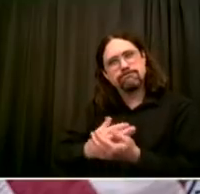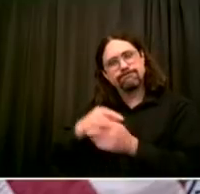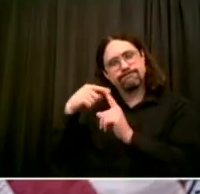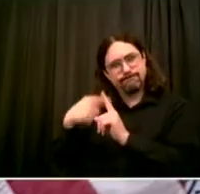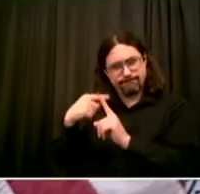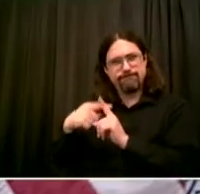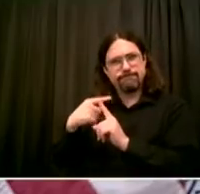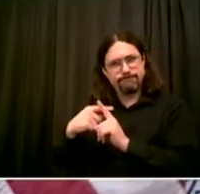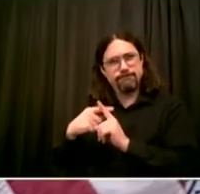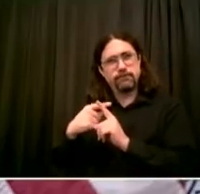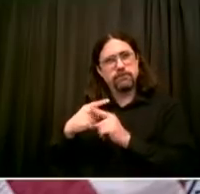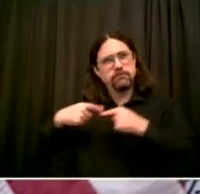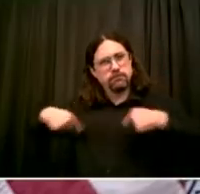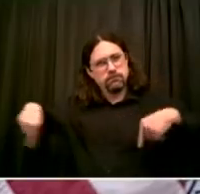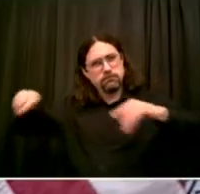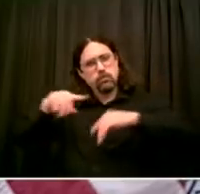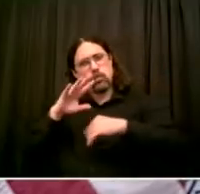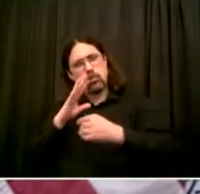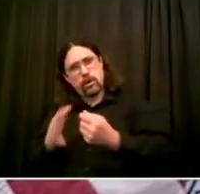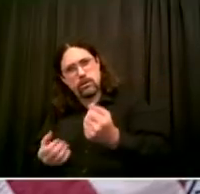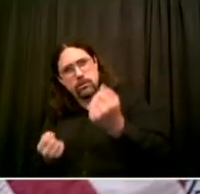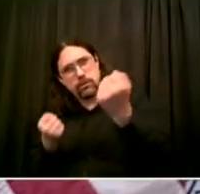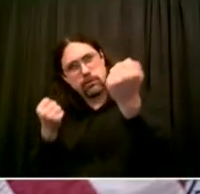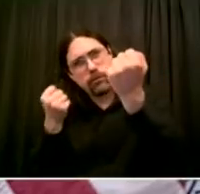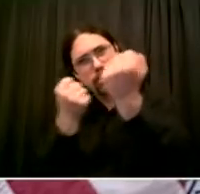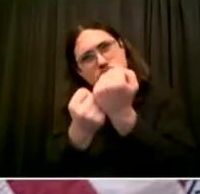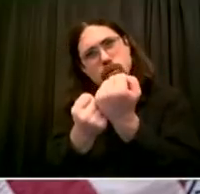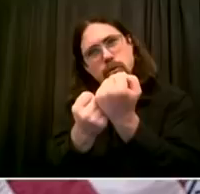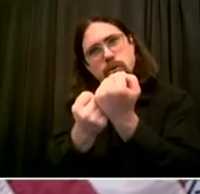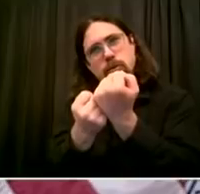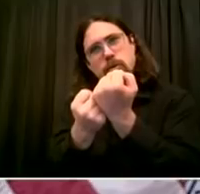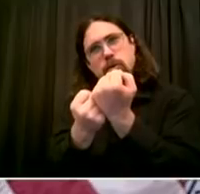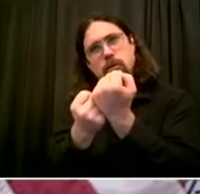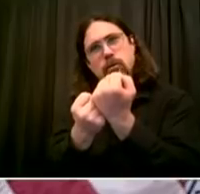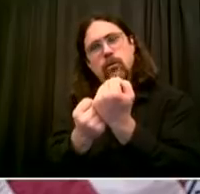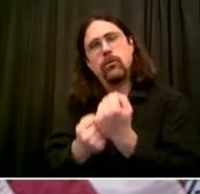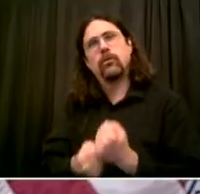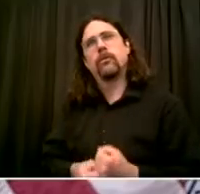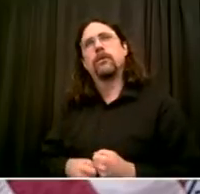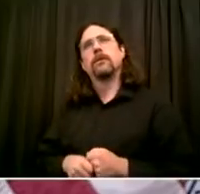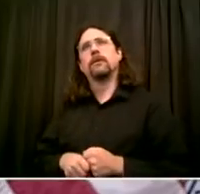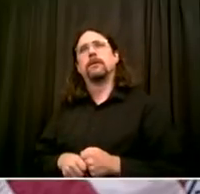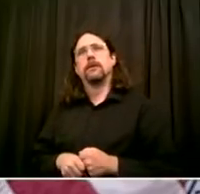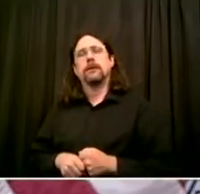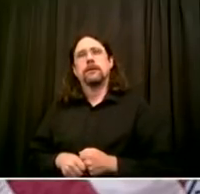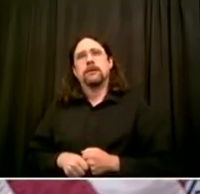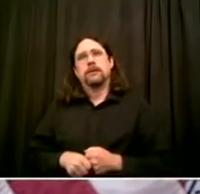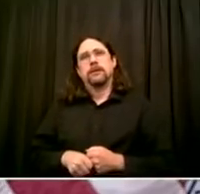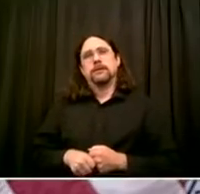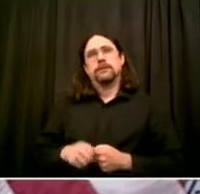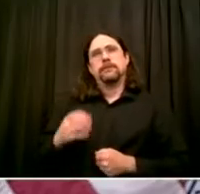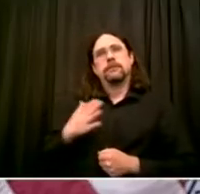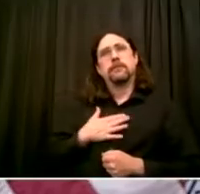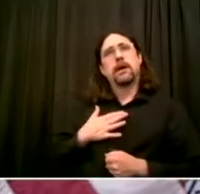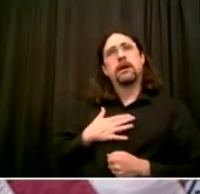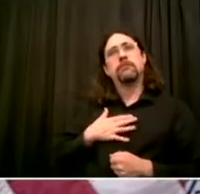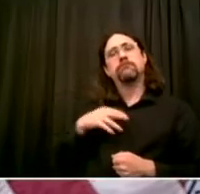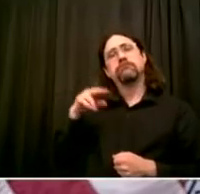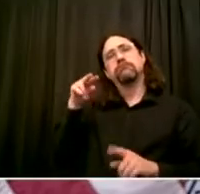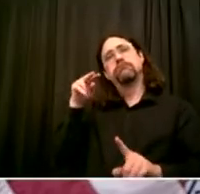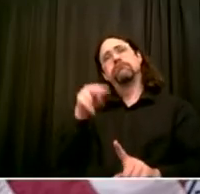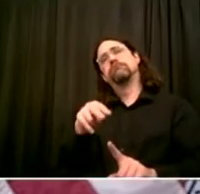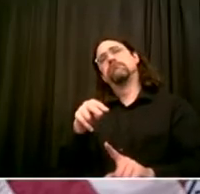that's where I see this going. I think the overwhelming reality will be a positive,